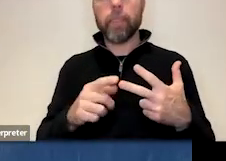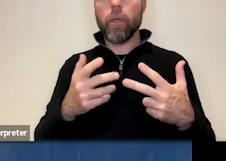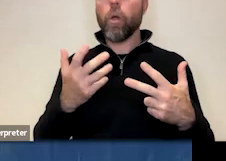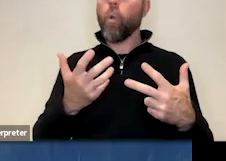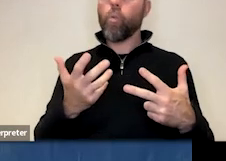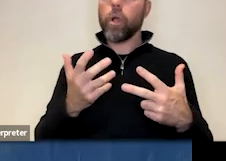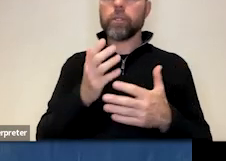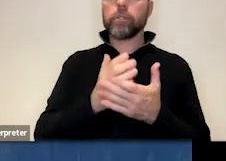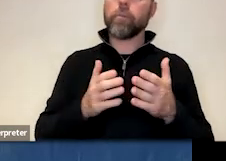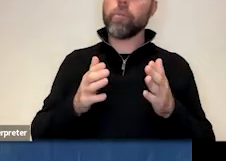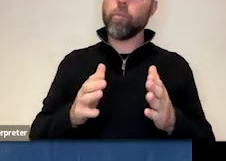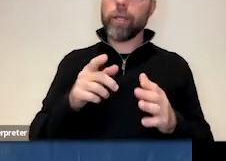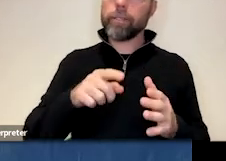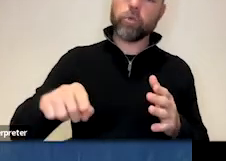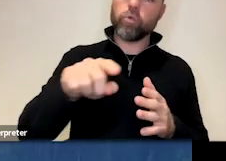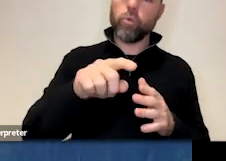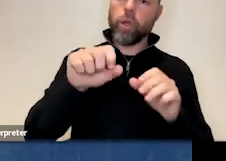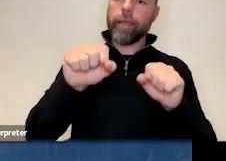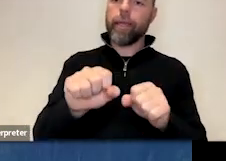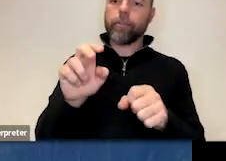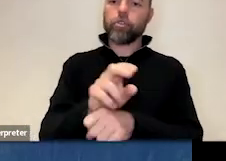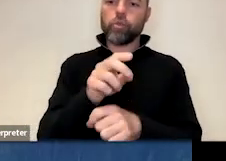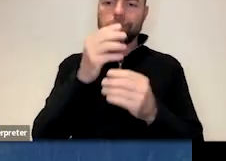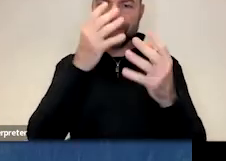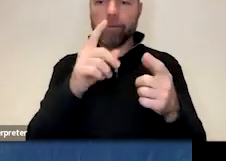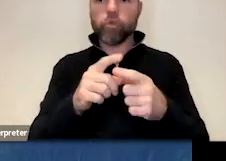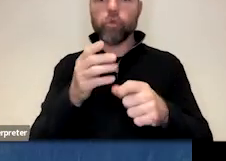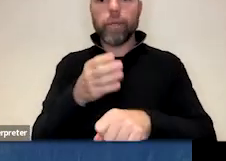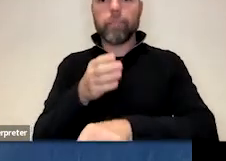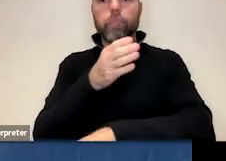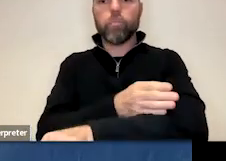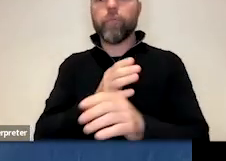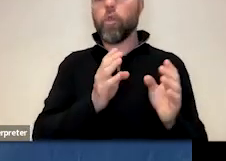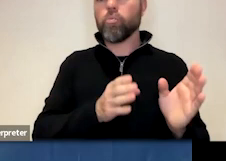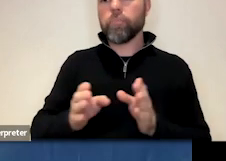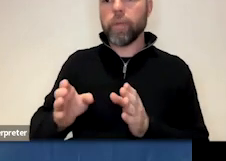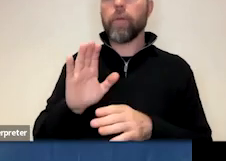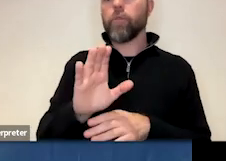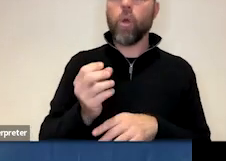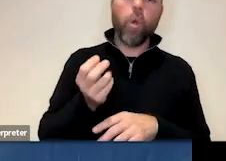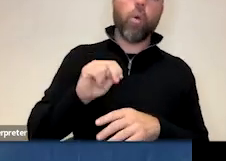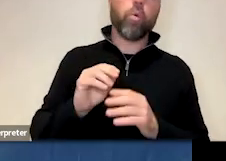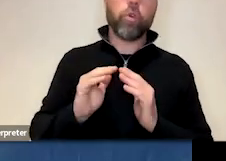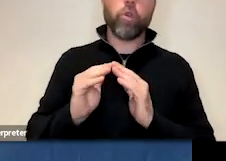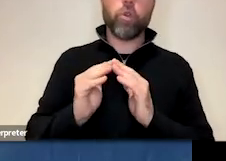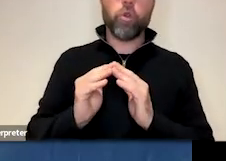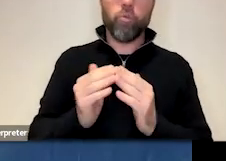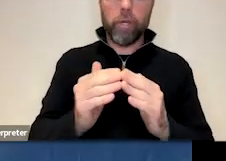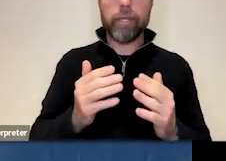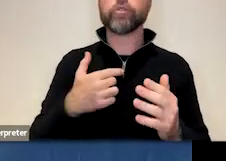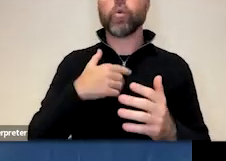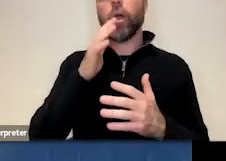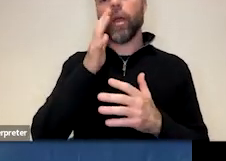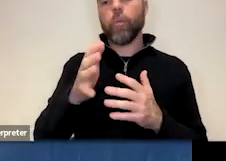are some ways that you can use this data to enhance the preparedness of your own community? So I'll dive into